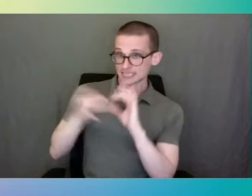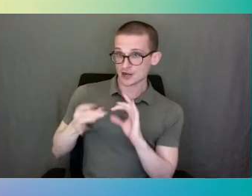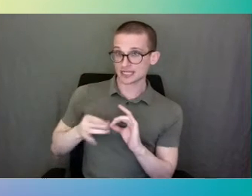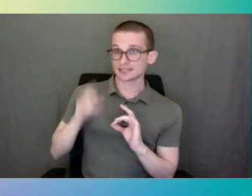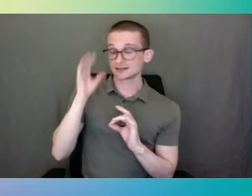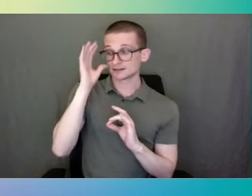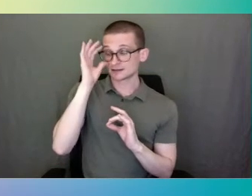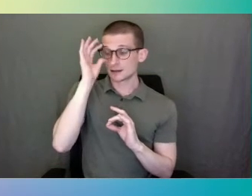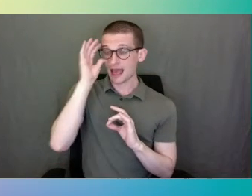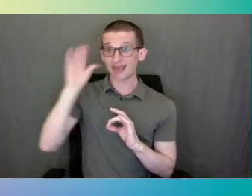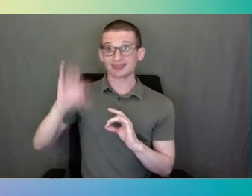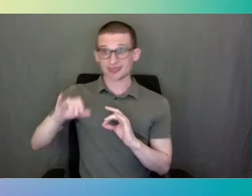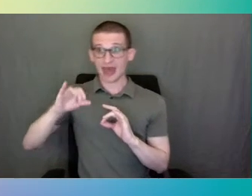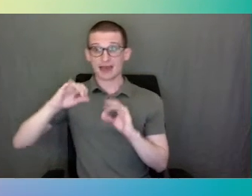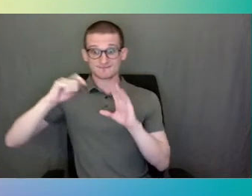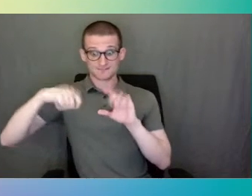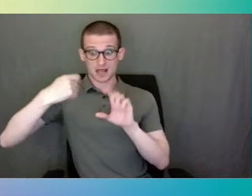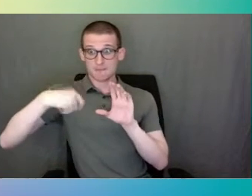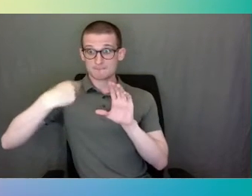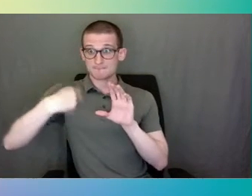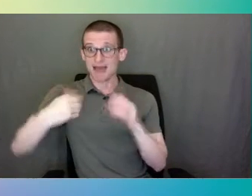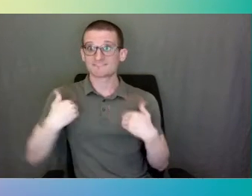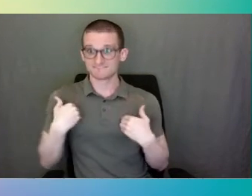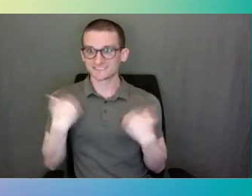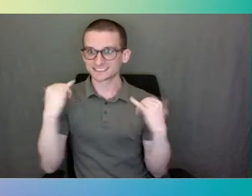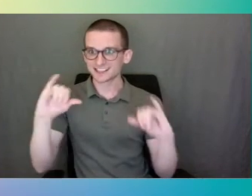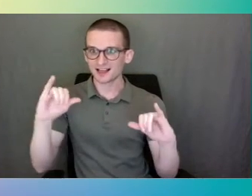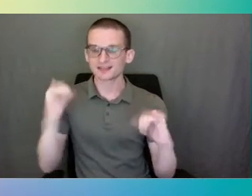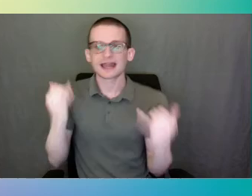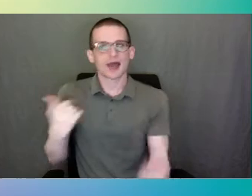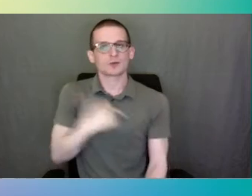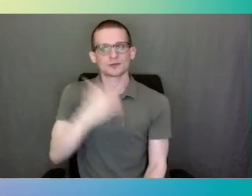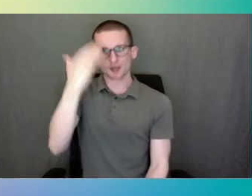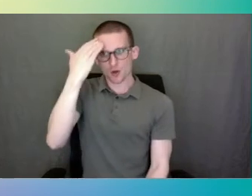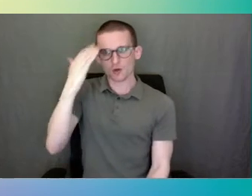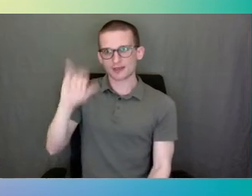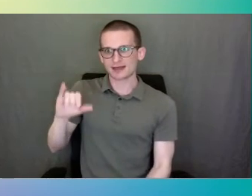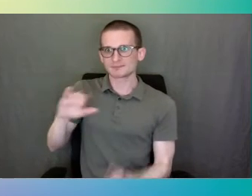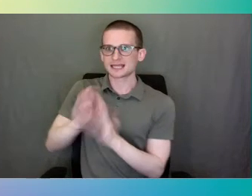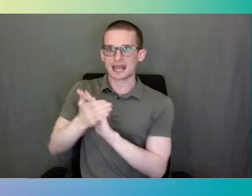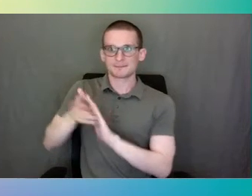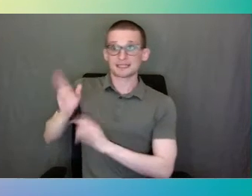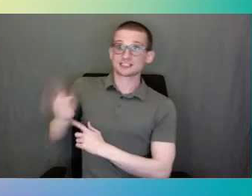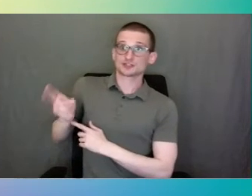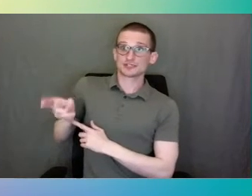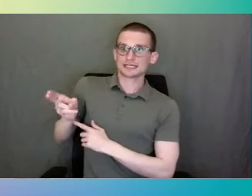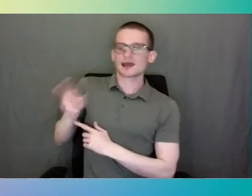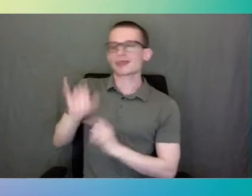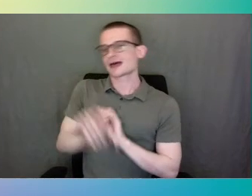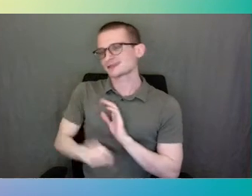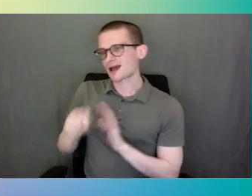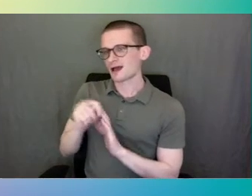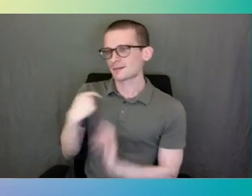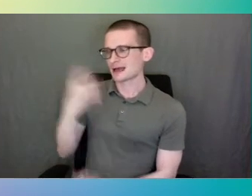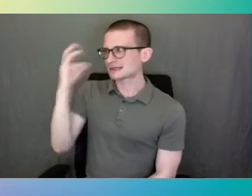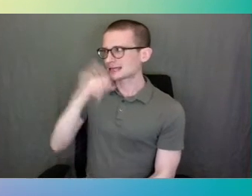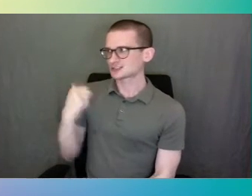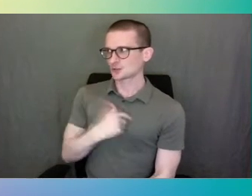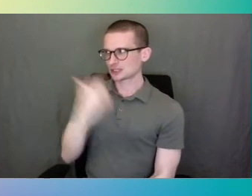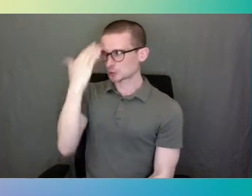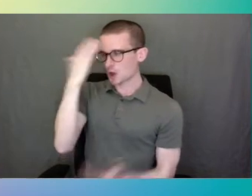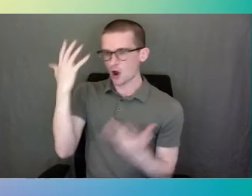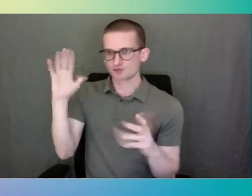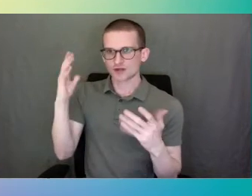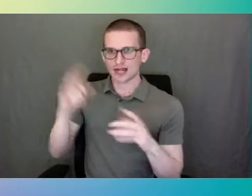that film exists, which we now know is a piece of history. Well, I guess we knew it at the time too, but we were just so glad that we